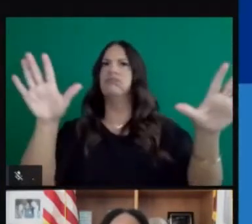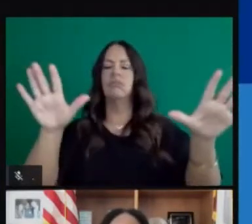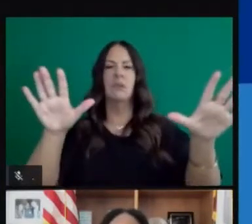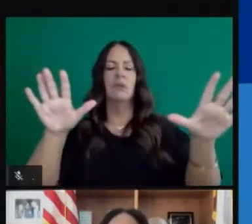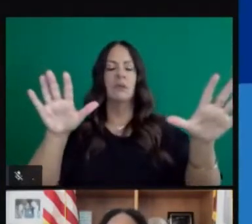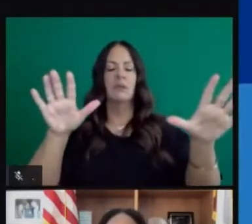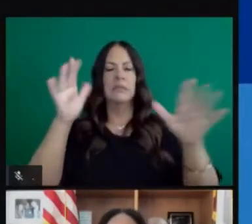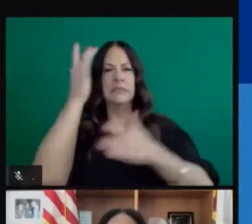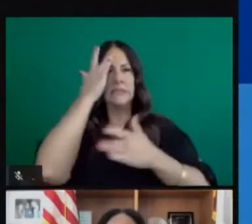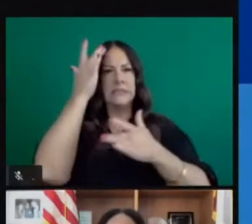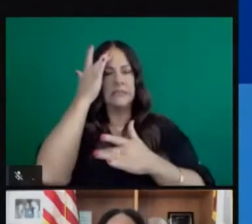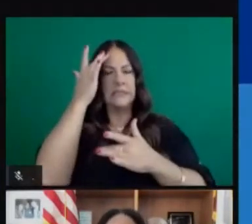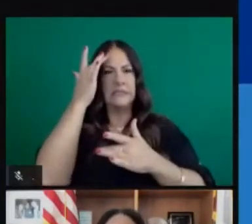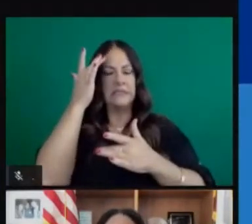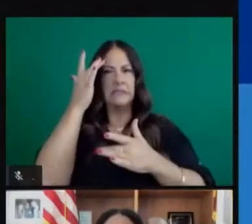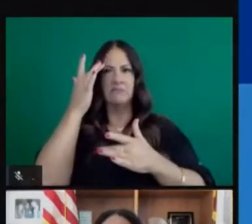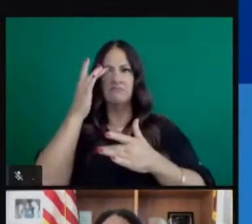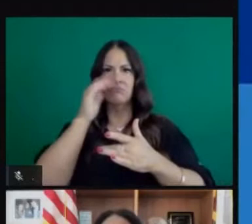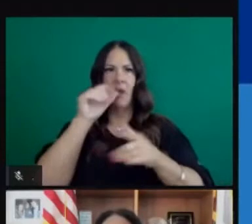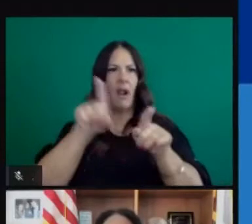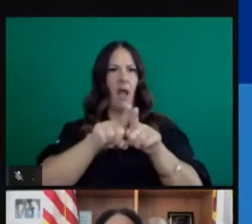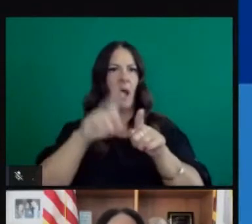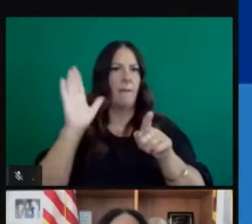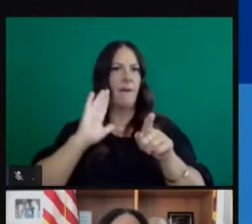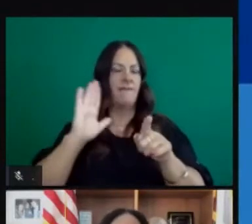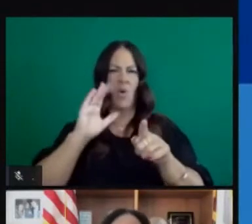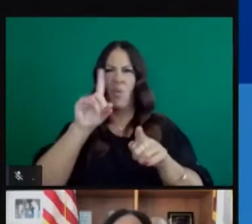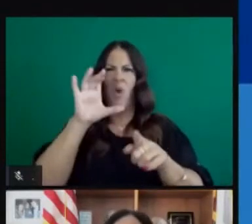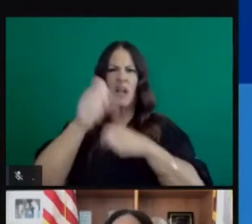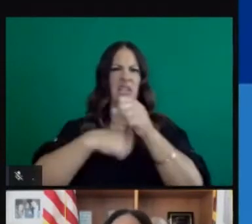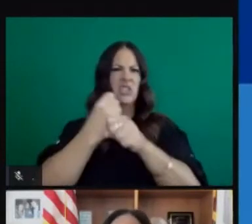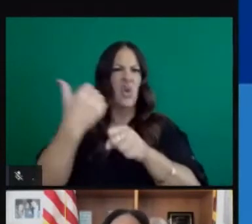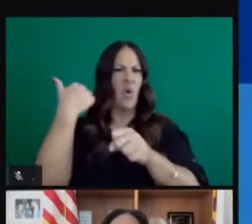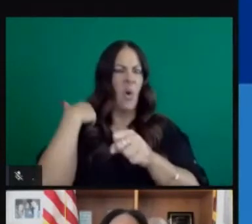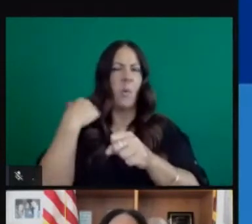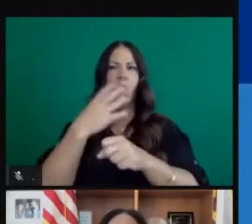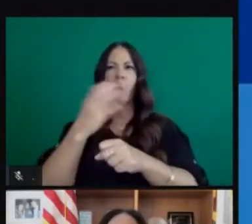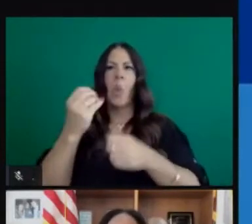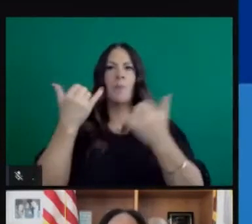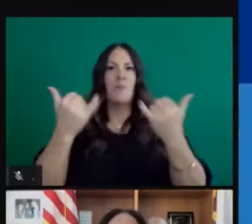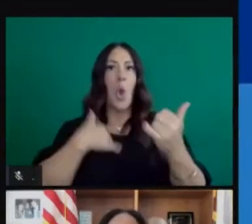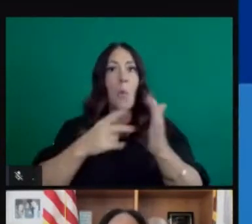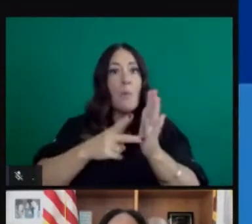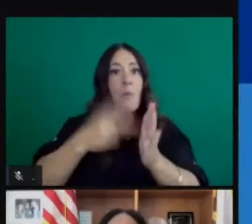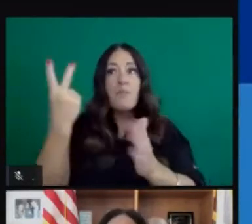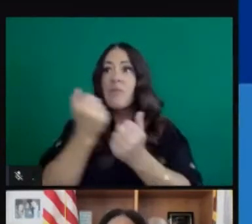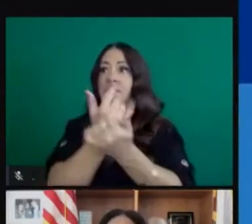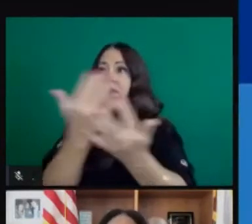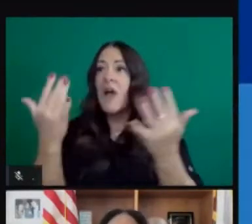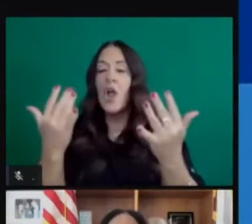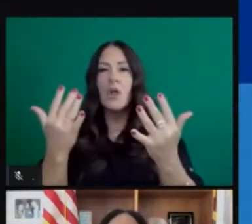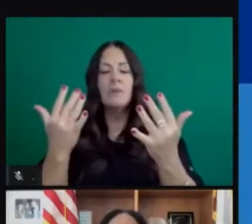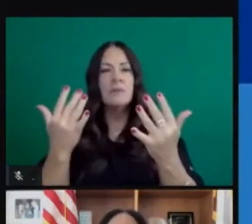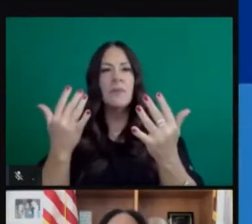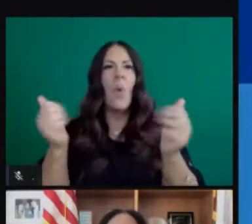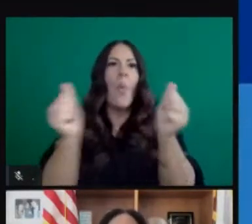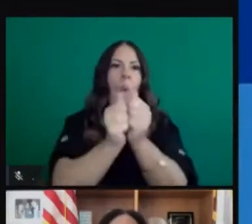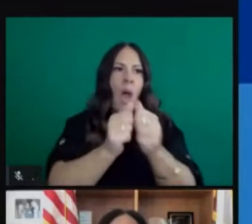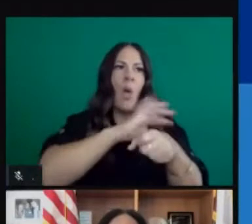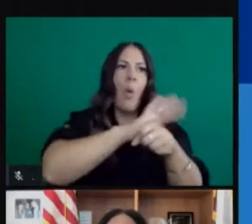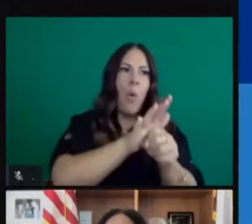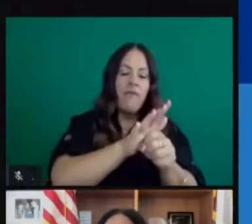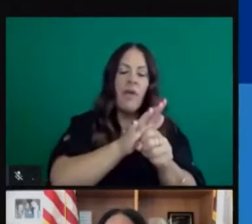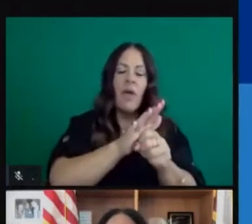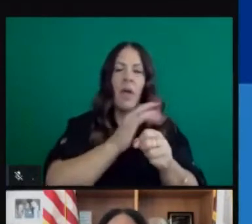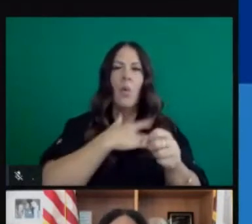of the climate crisis and wildfires, and on top of which, the